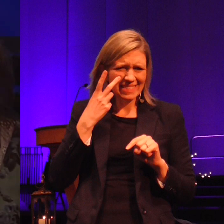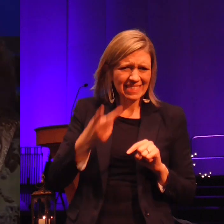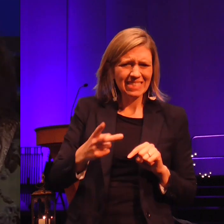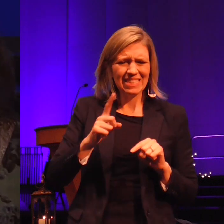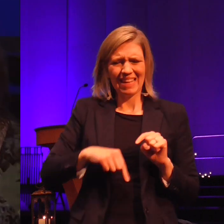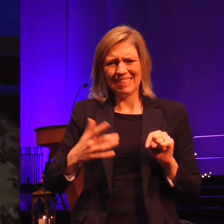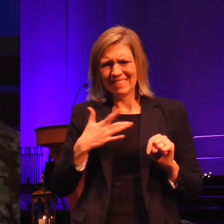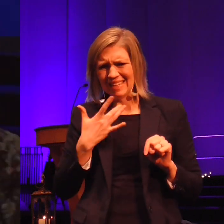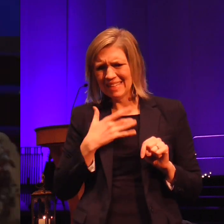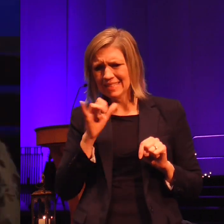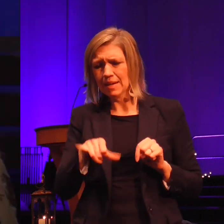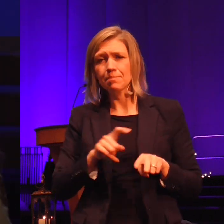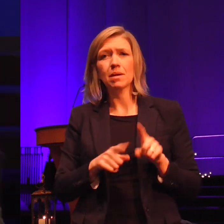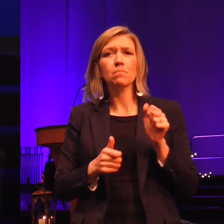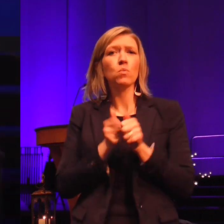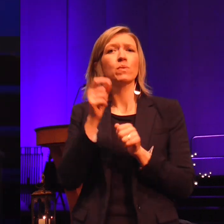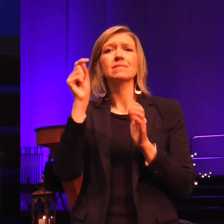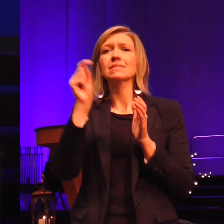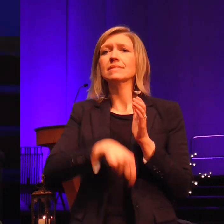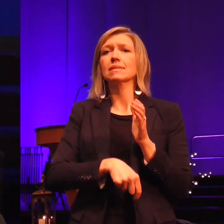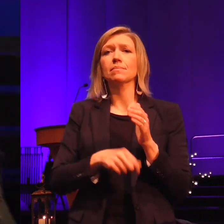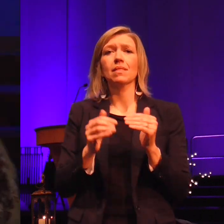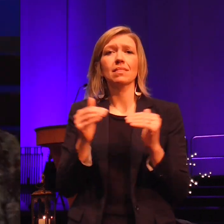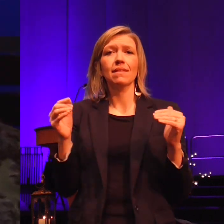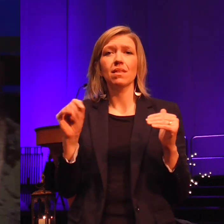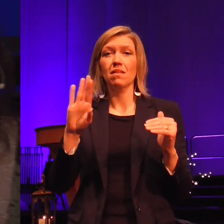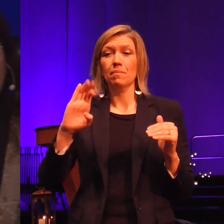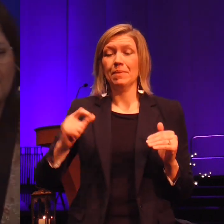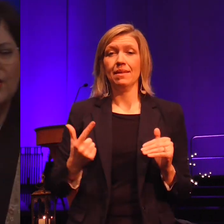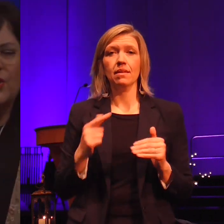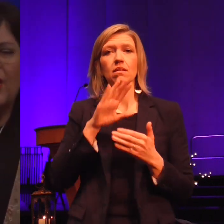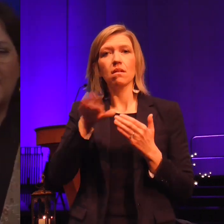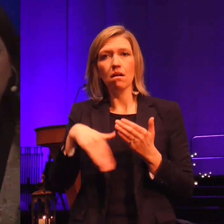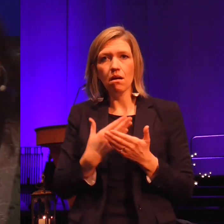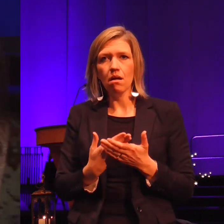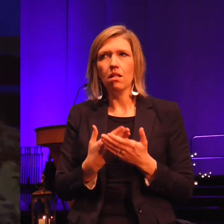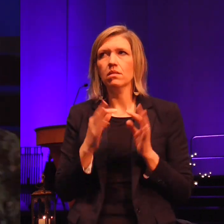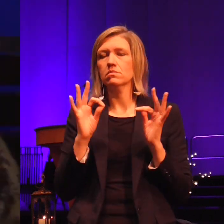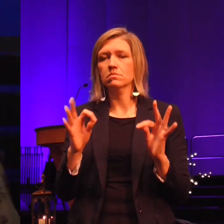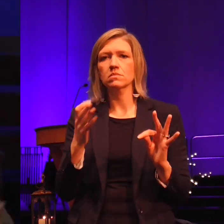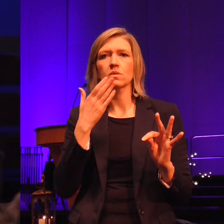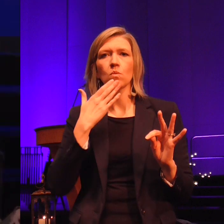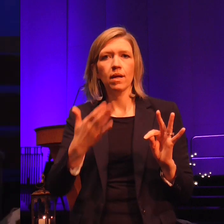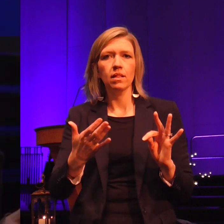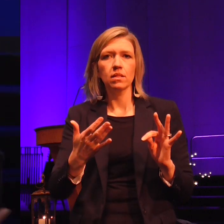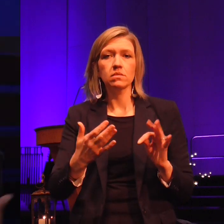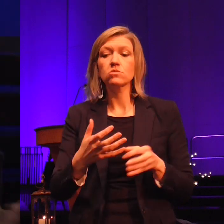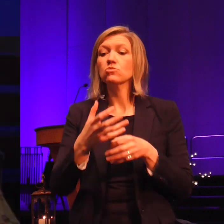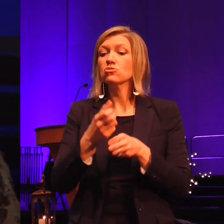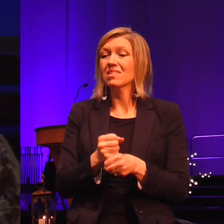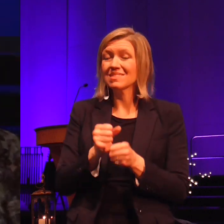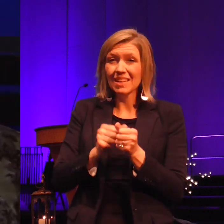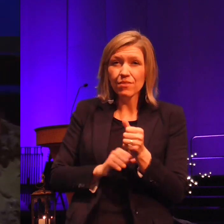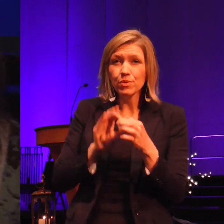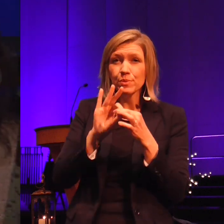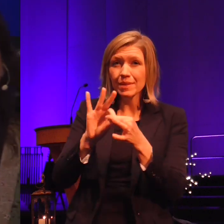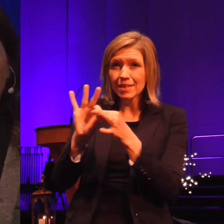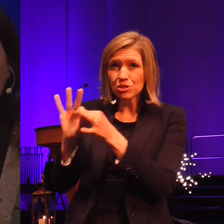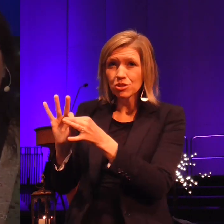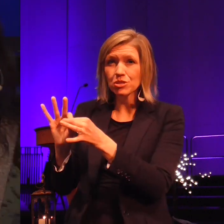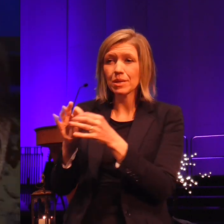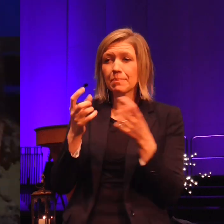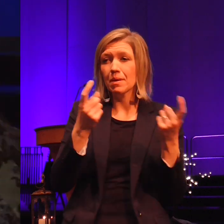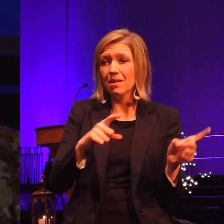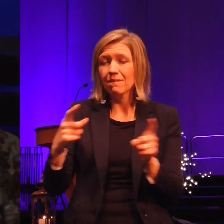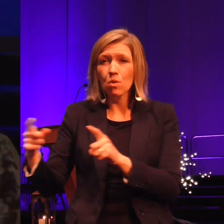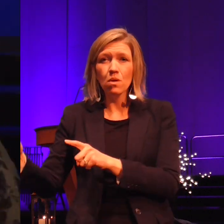the deepest level of beingness, all is well. To trust that every relationship unfolds in just the